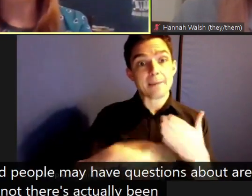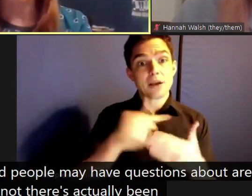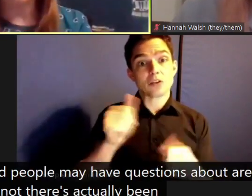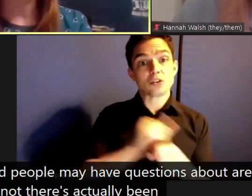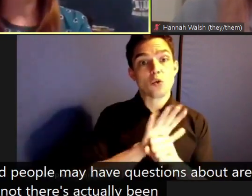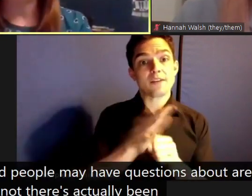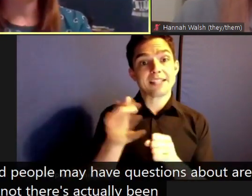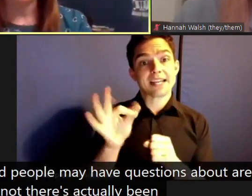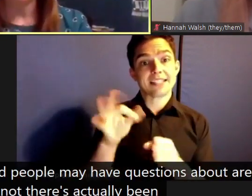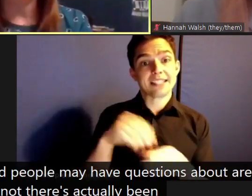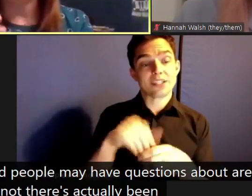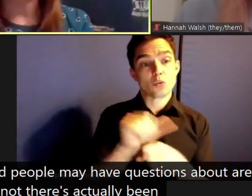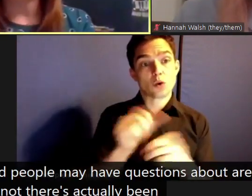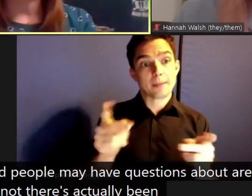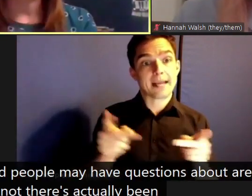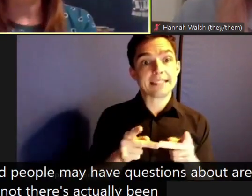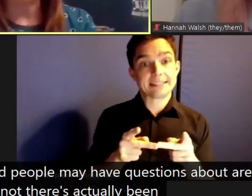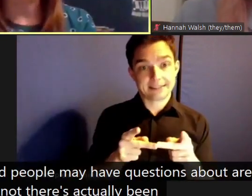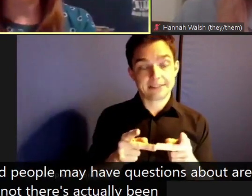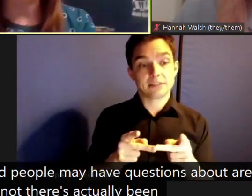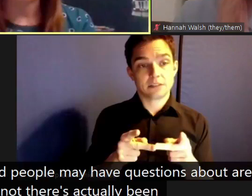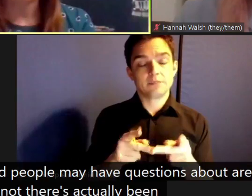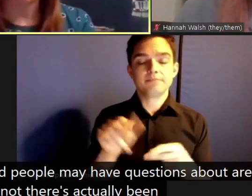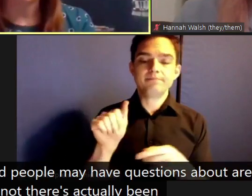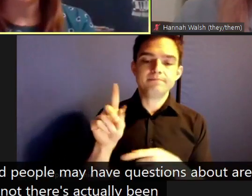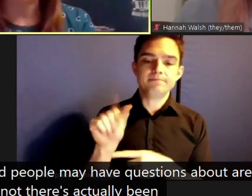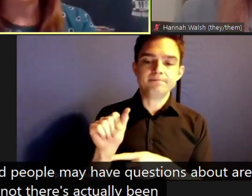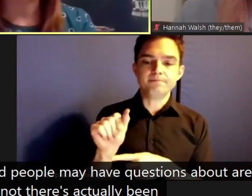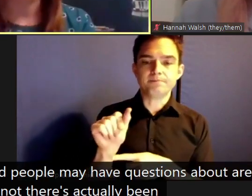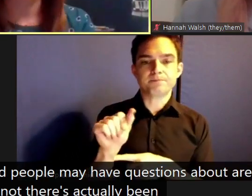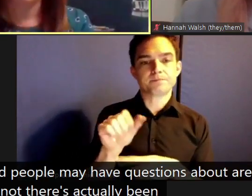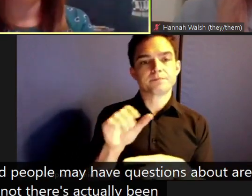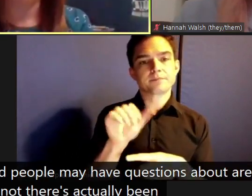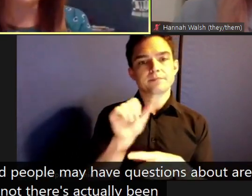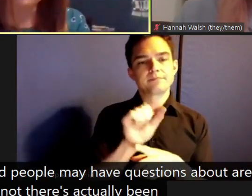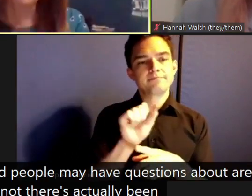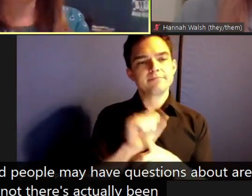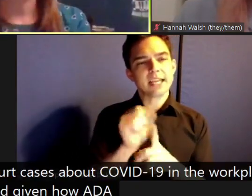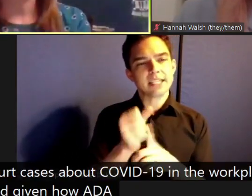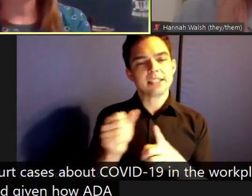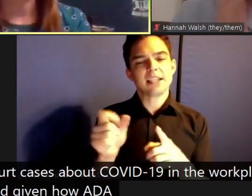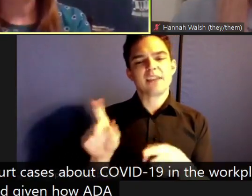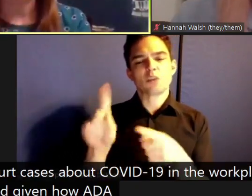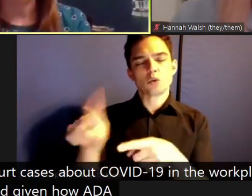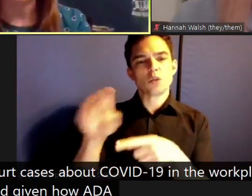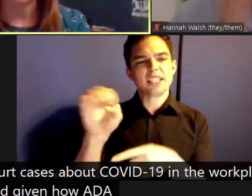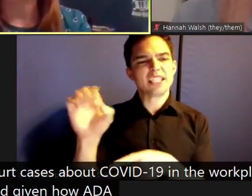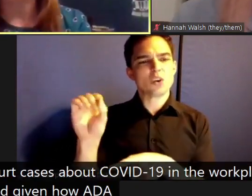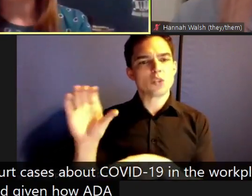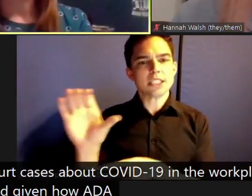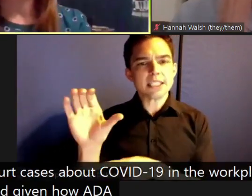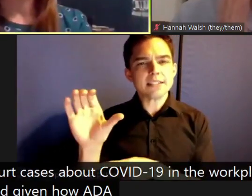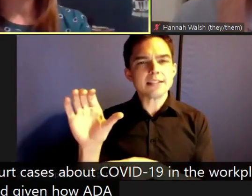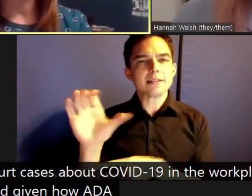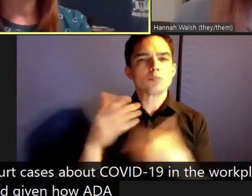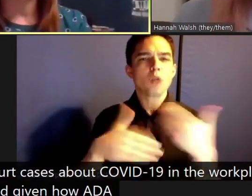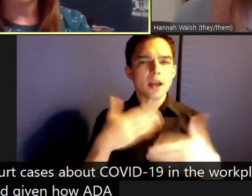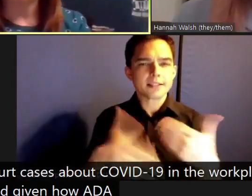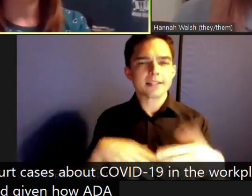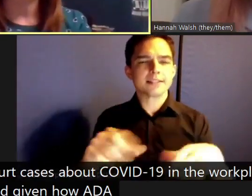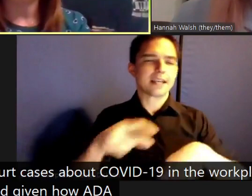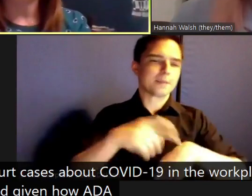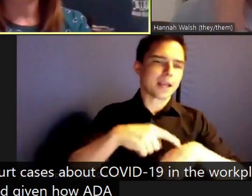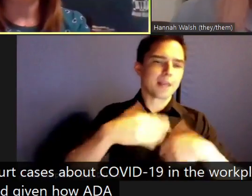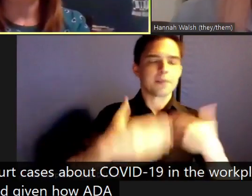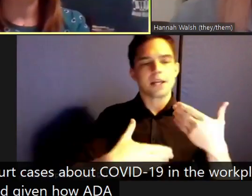yet. And given how ADA cases come in, they have to go through the EOC process, which takes a little bit of time. So far there